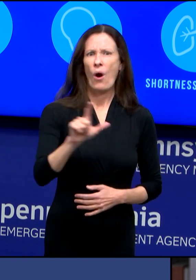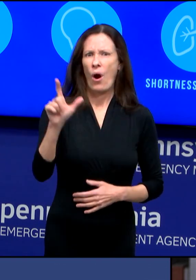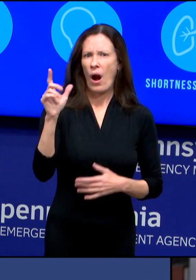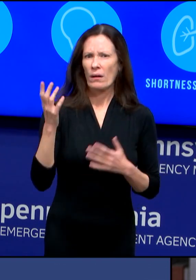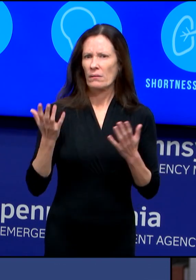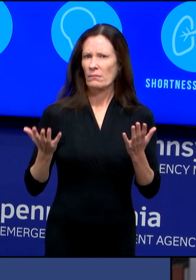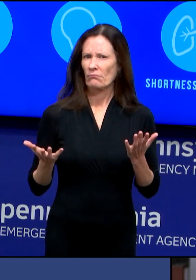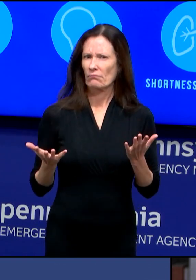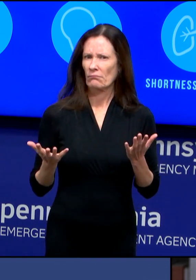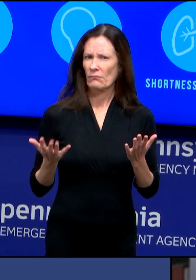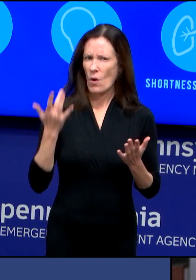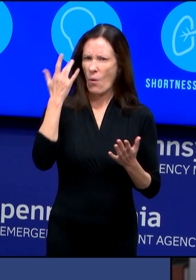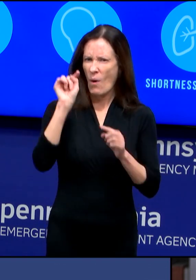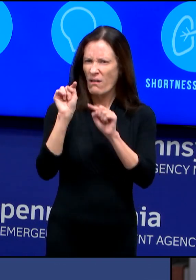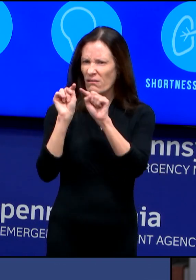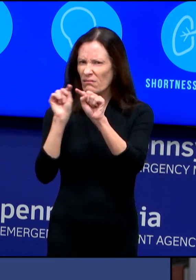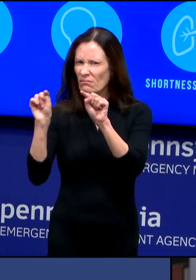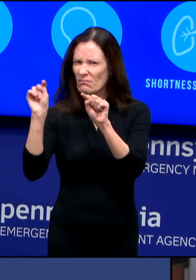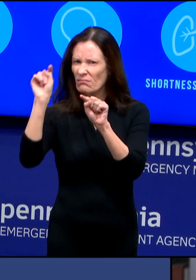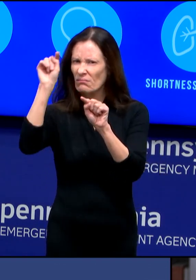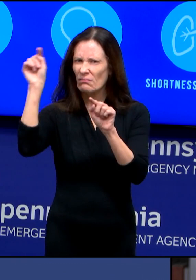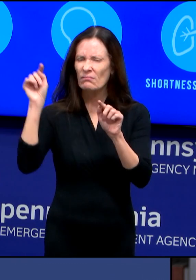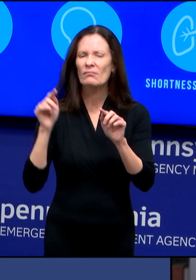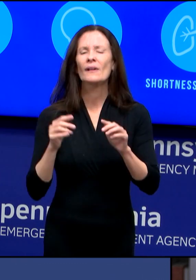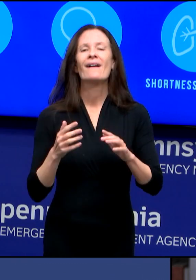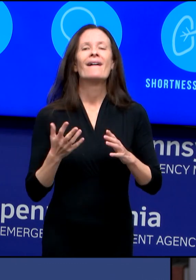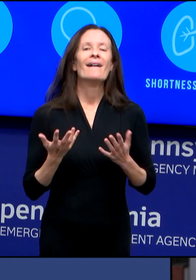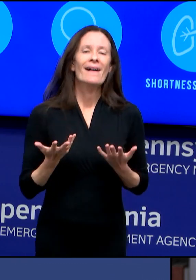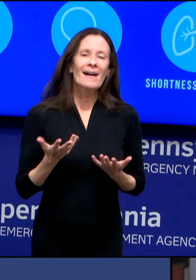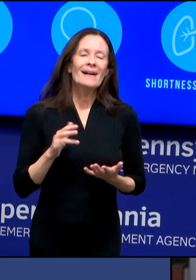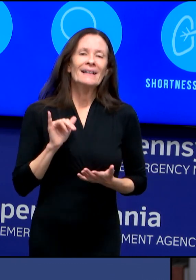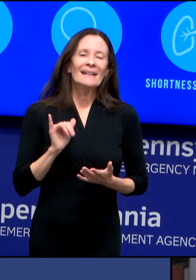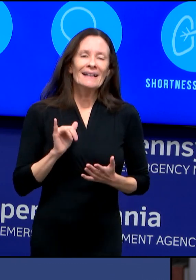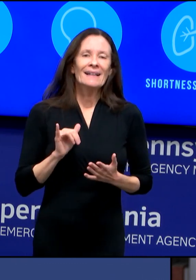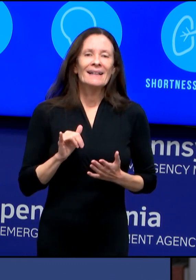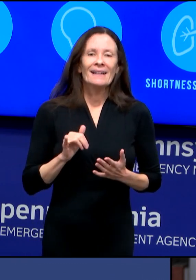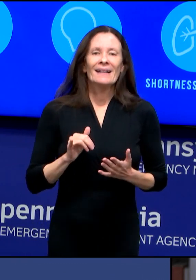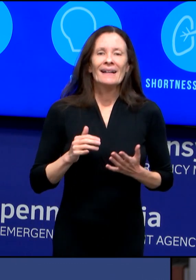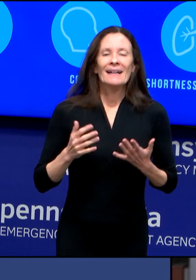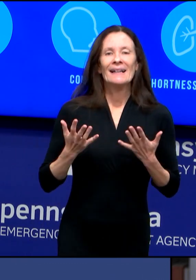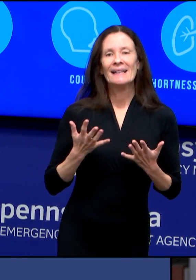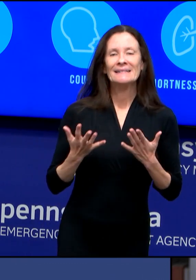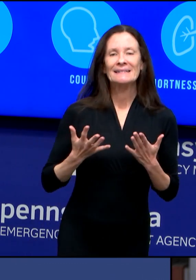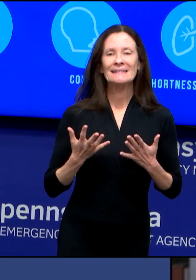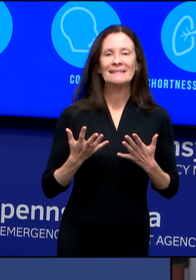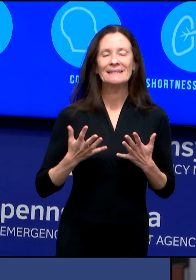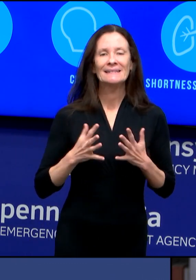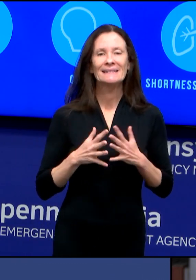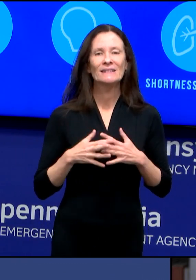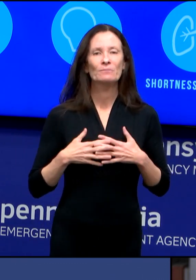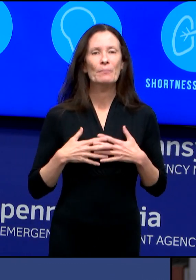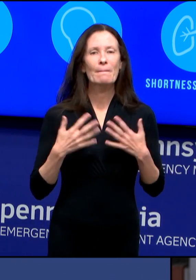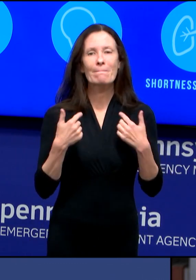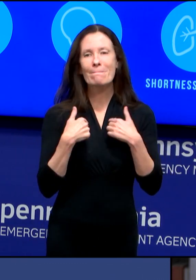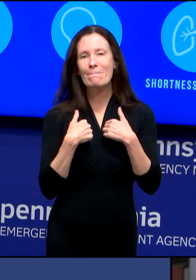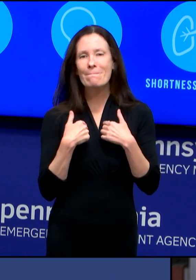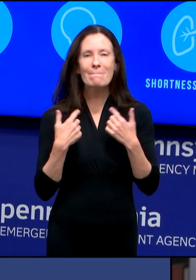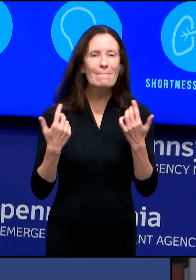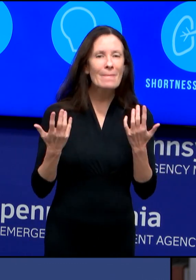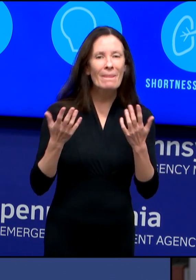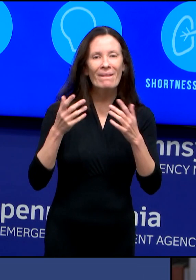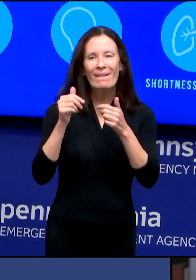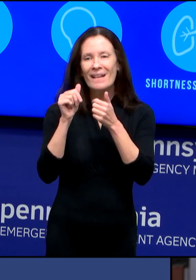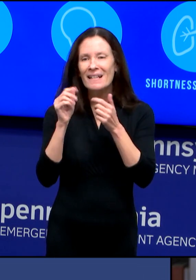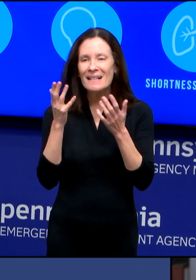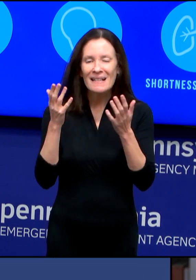Again, as I said, what we're trying to do is and I've tried to be measured in what Pennsylvania does. I want to act decisively, but I do